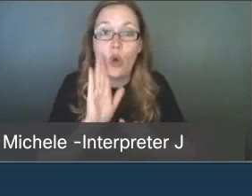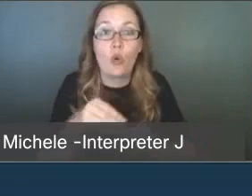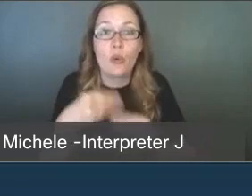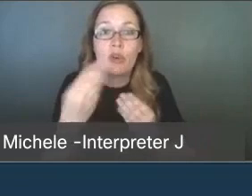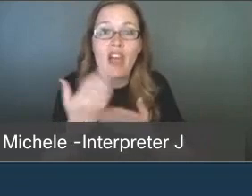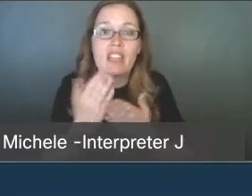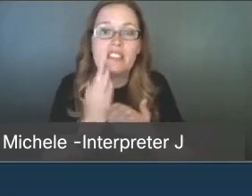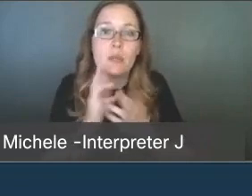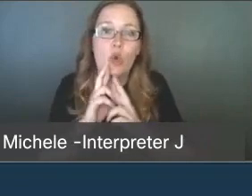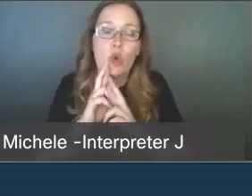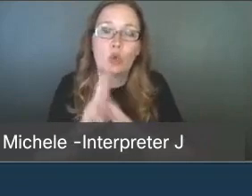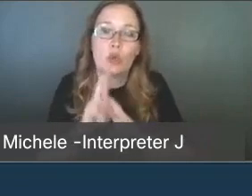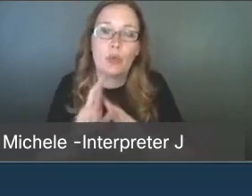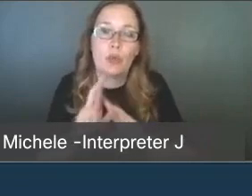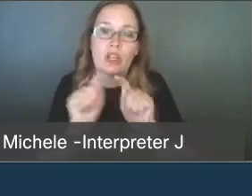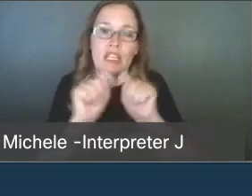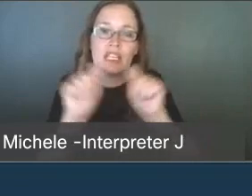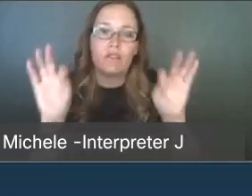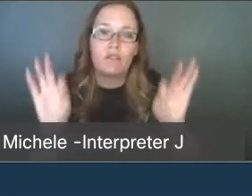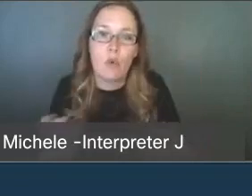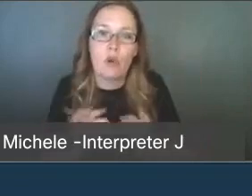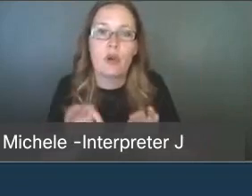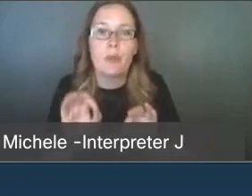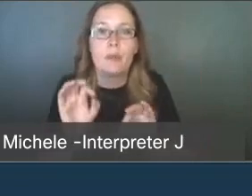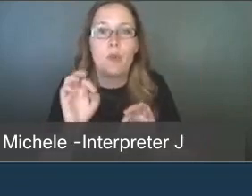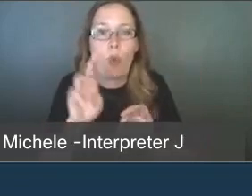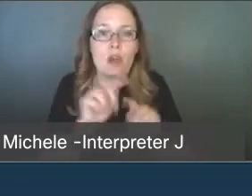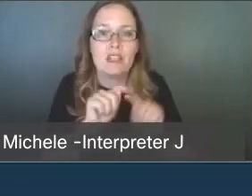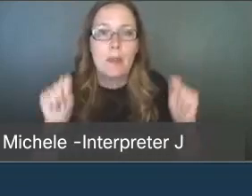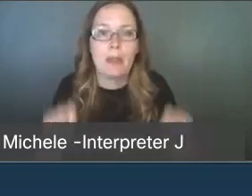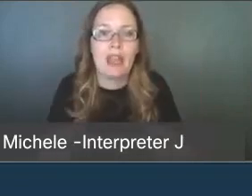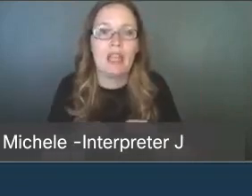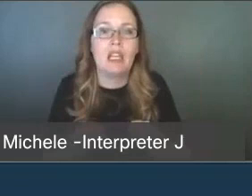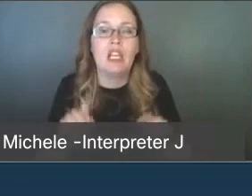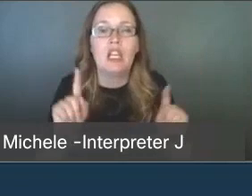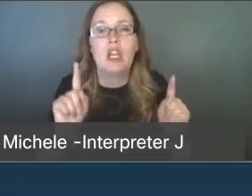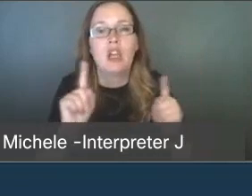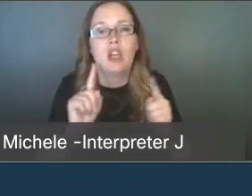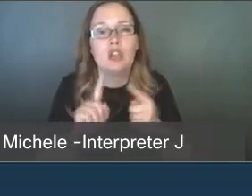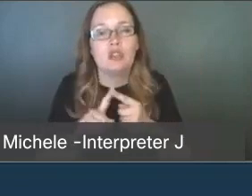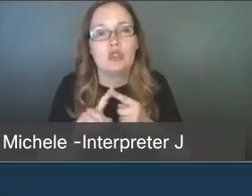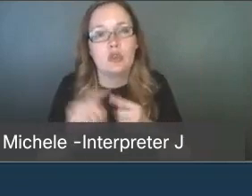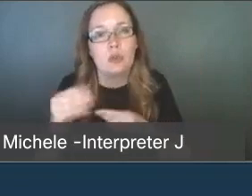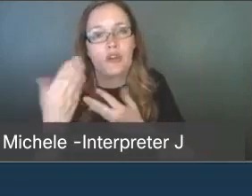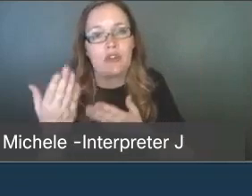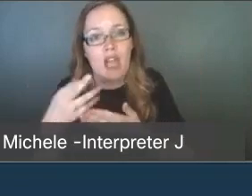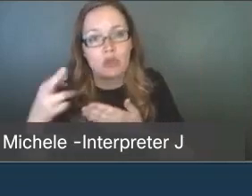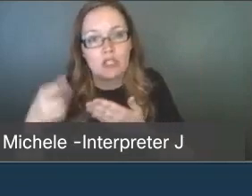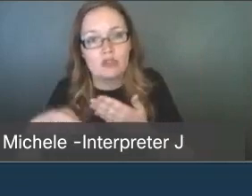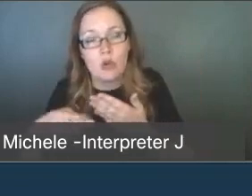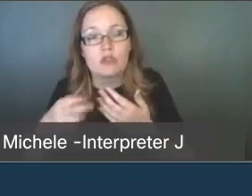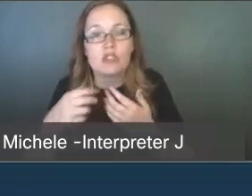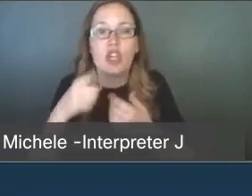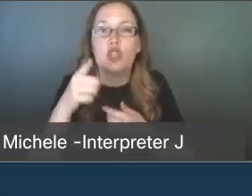reporting template or form that it produces in terms of its results, or that you produce by filling in